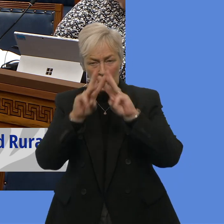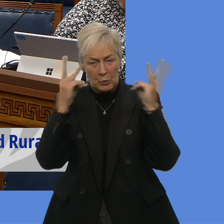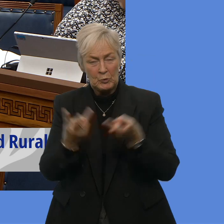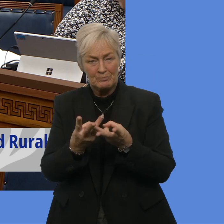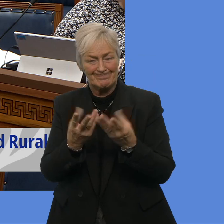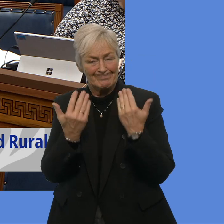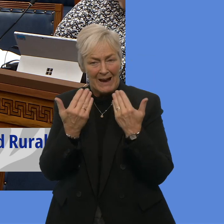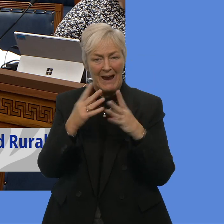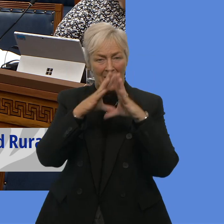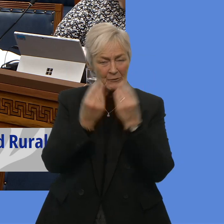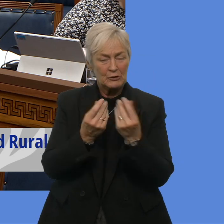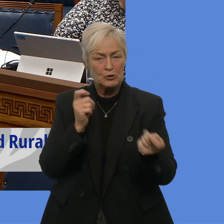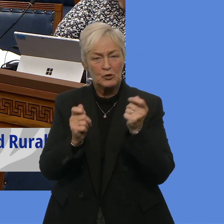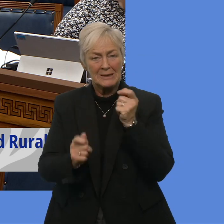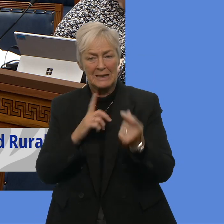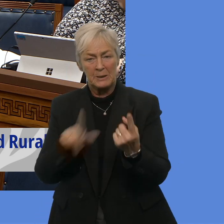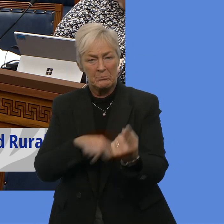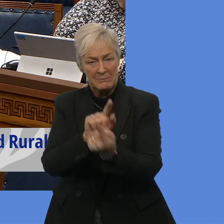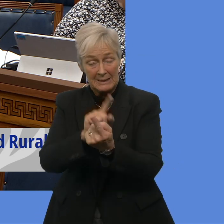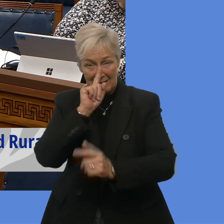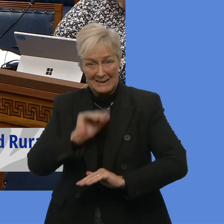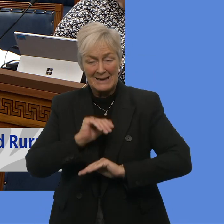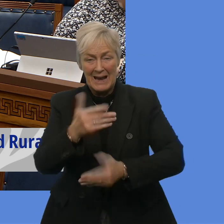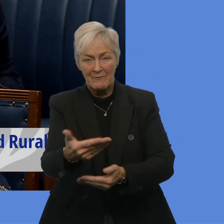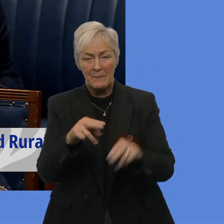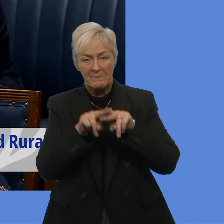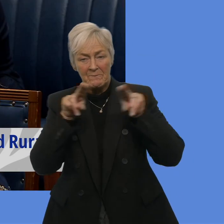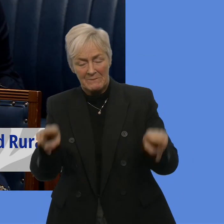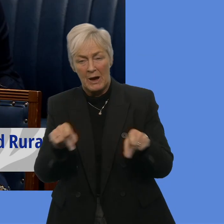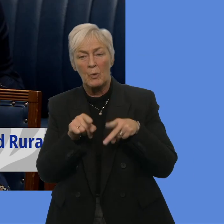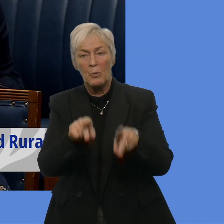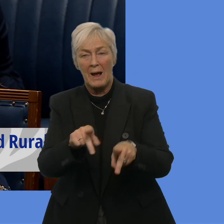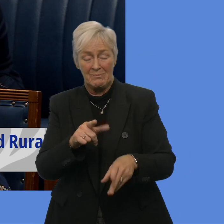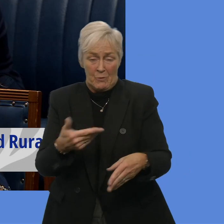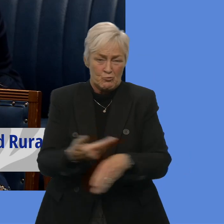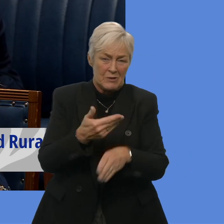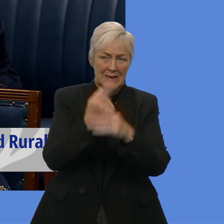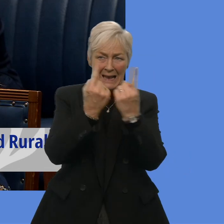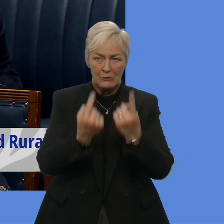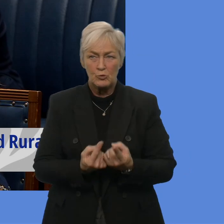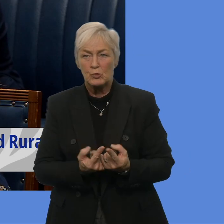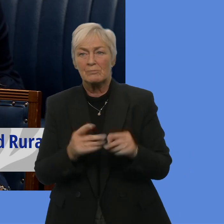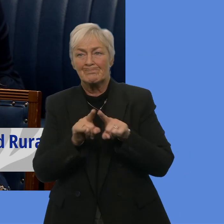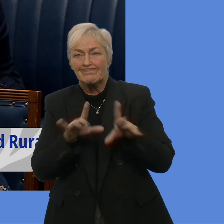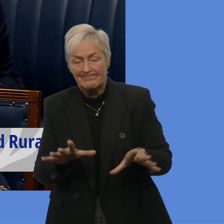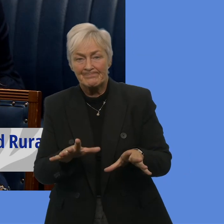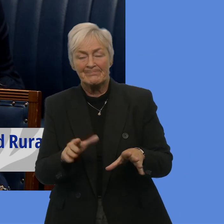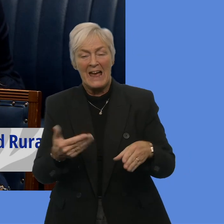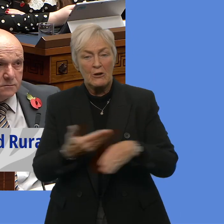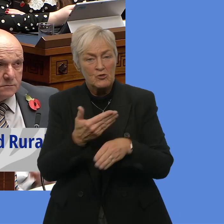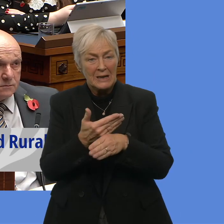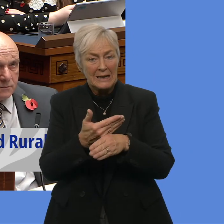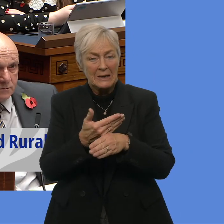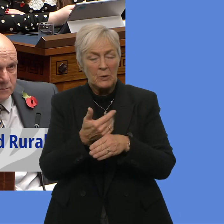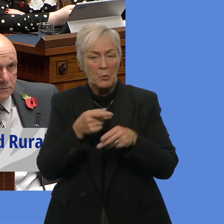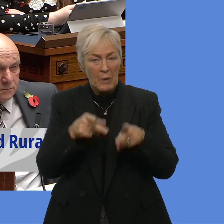people, and we need to be able to deliver that in a fair and meaningful way. And that's about practical issues such as, for example, energy efficiency in the home. We